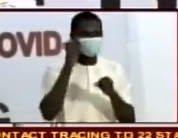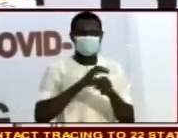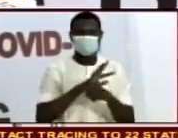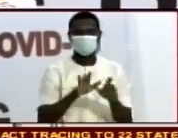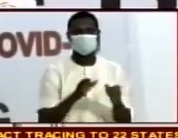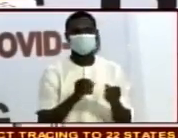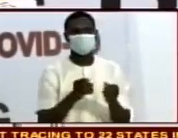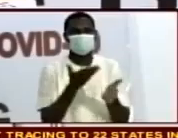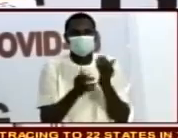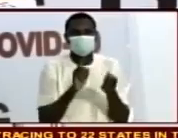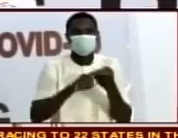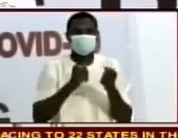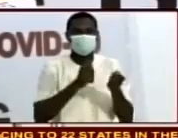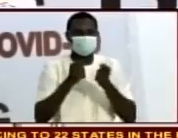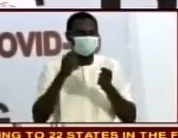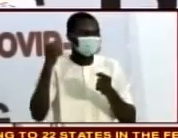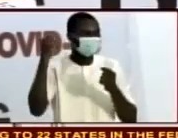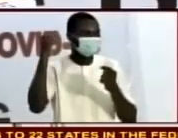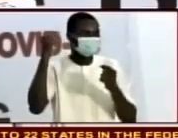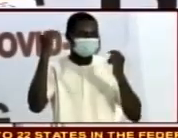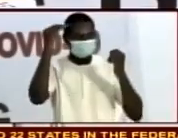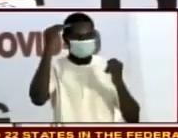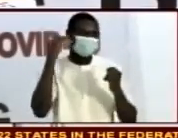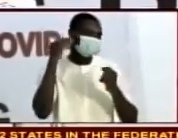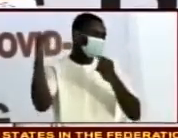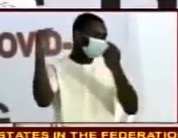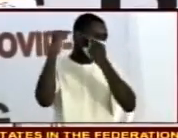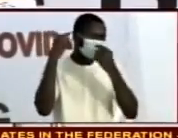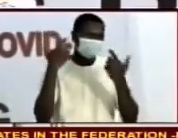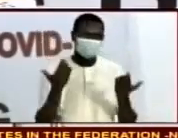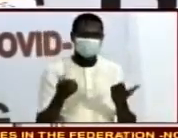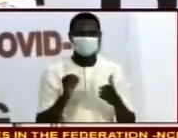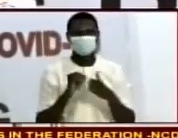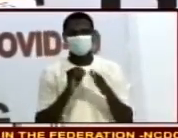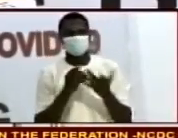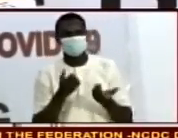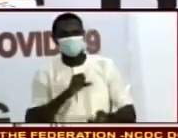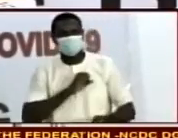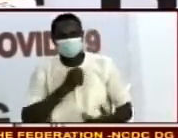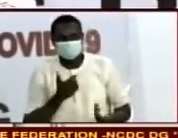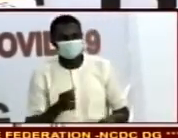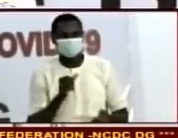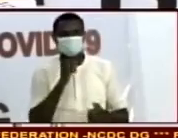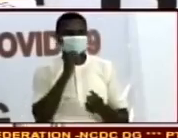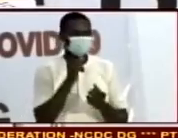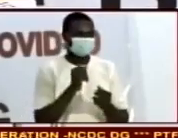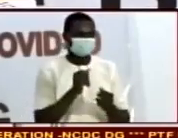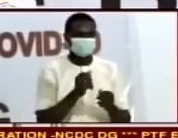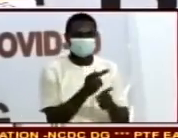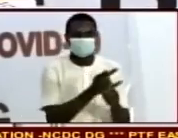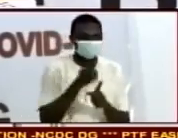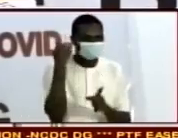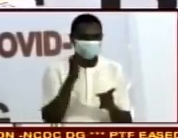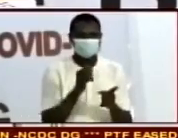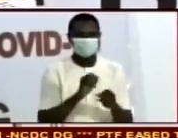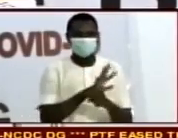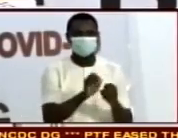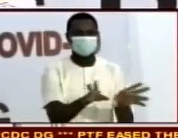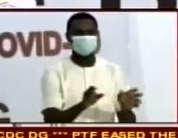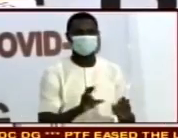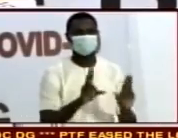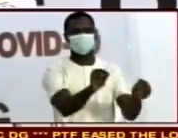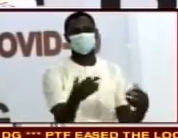cough, and you treat the symptoms. You don't really treat the virus. We don't have medicines that actually destroy